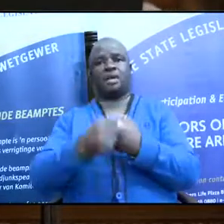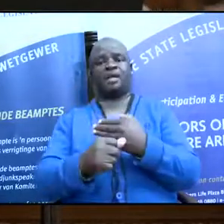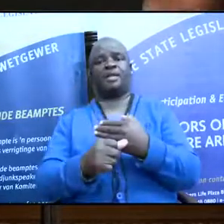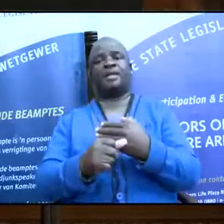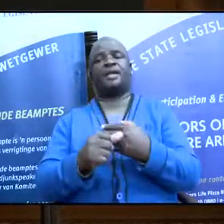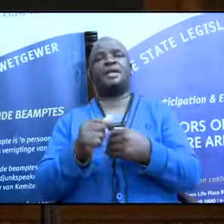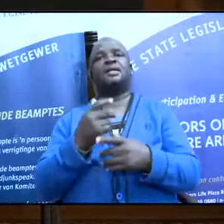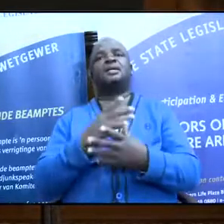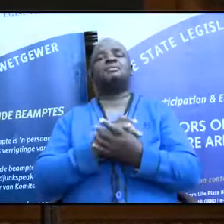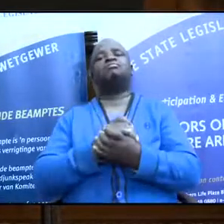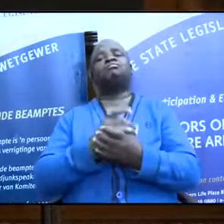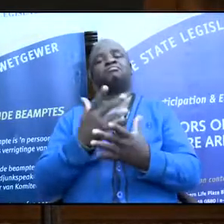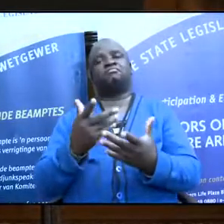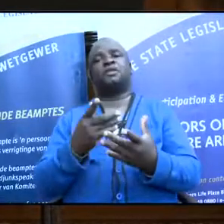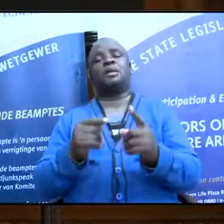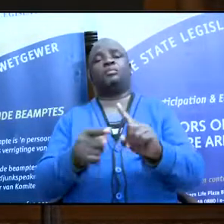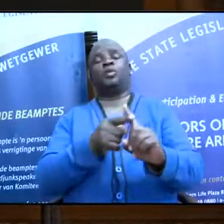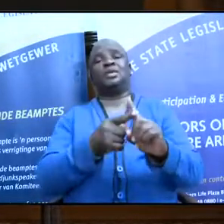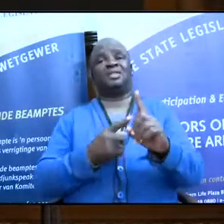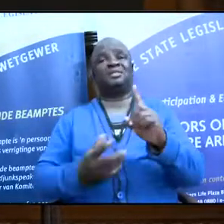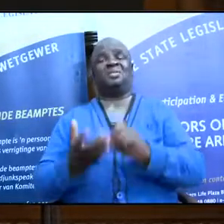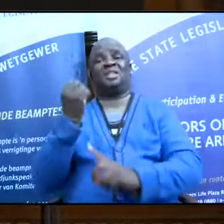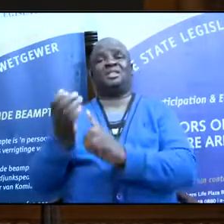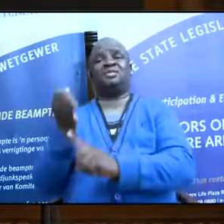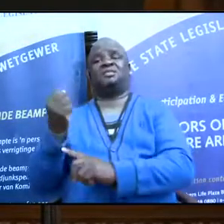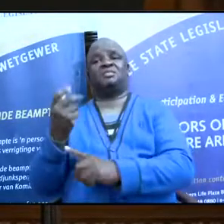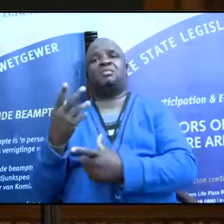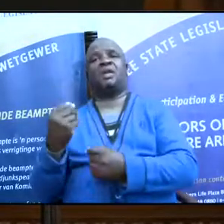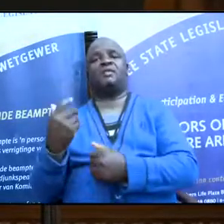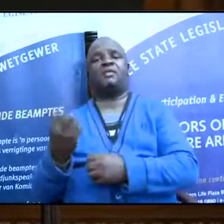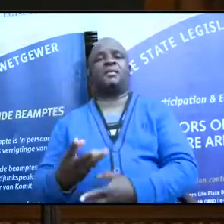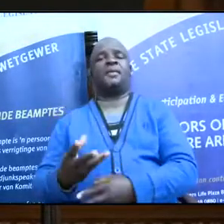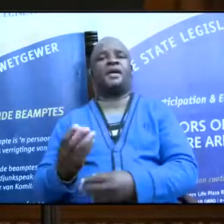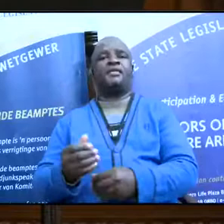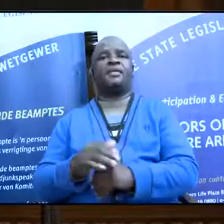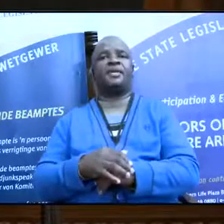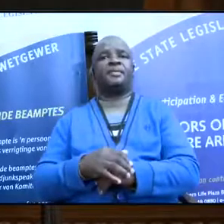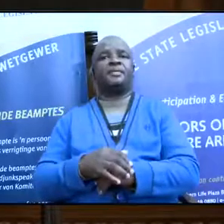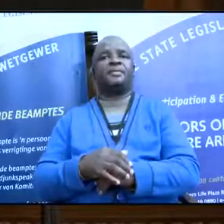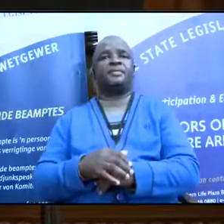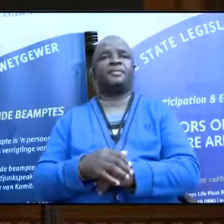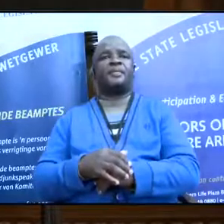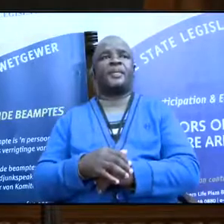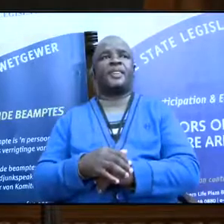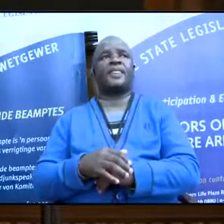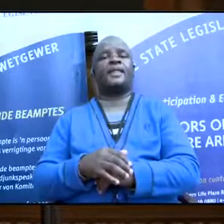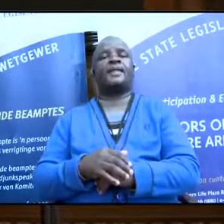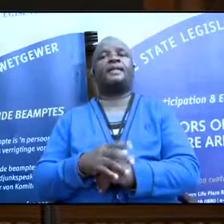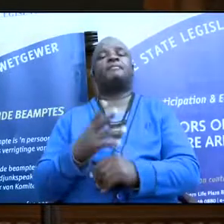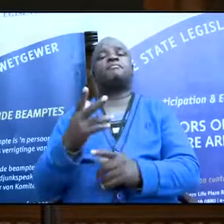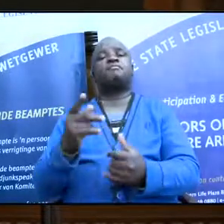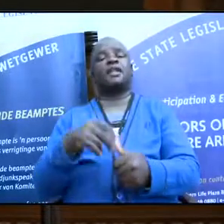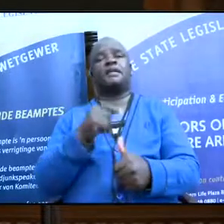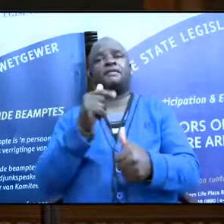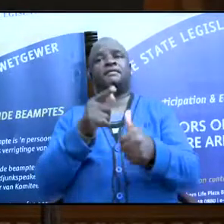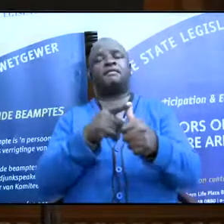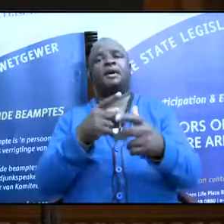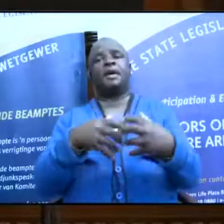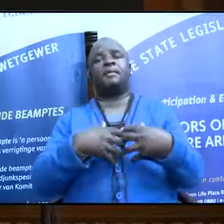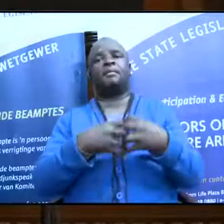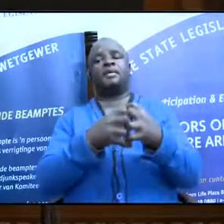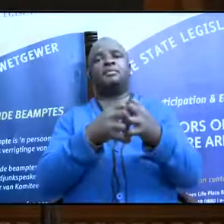as many successes we have achieved as a country the establishment of a